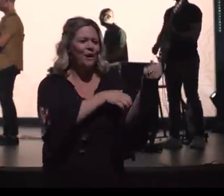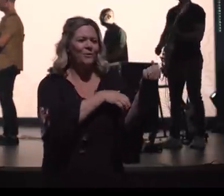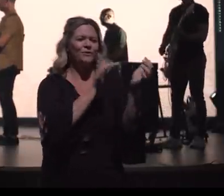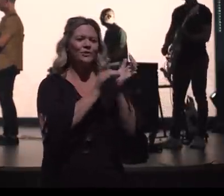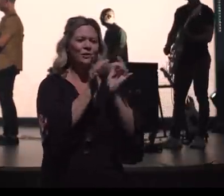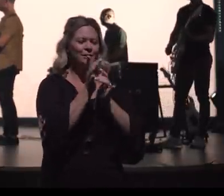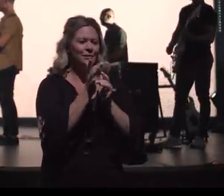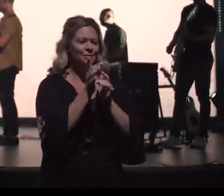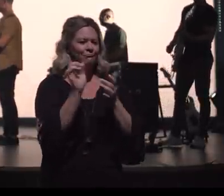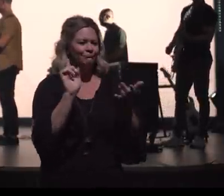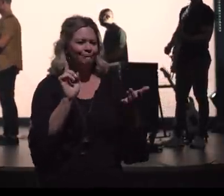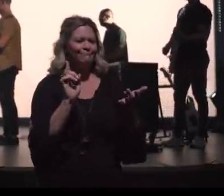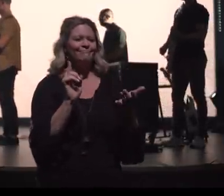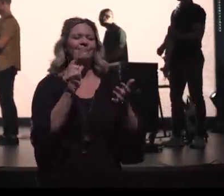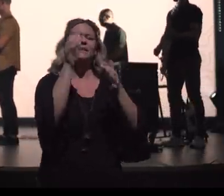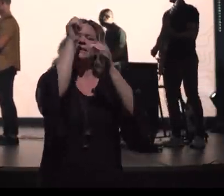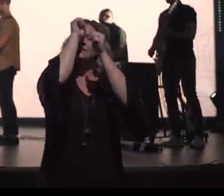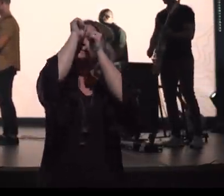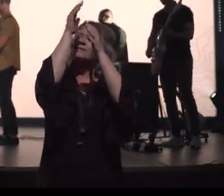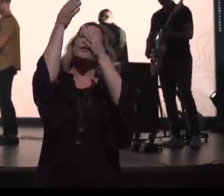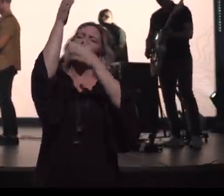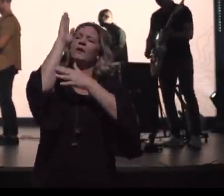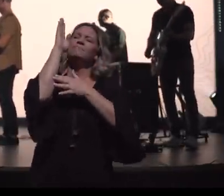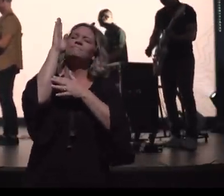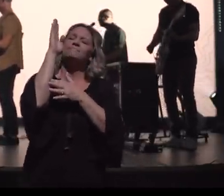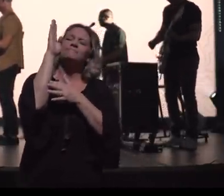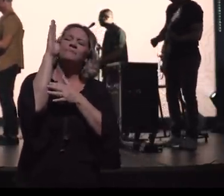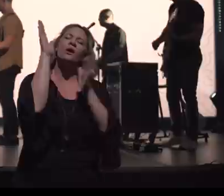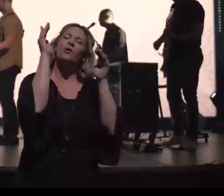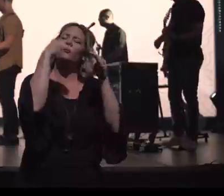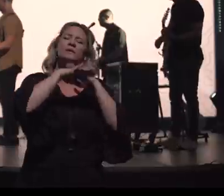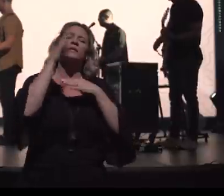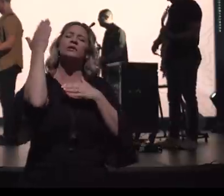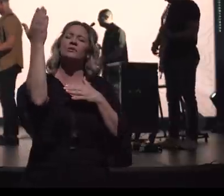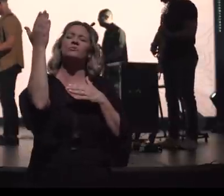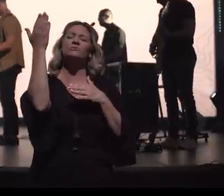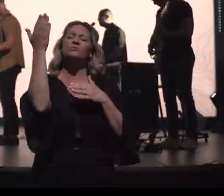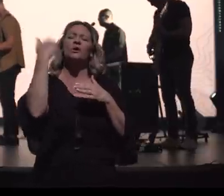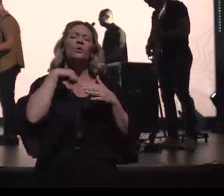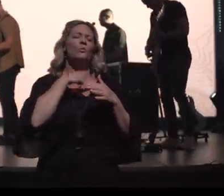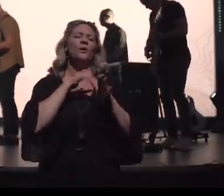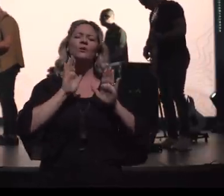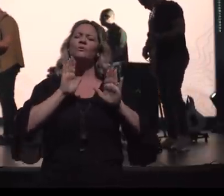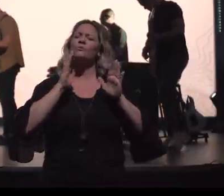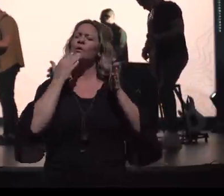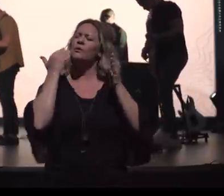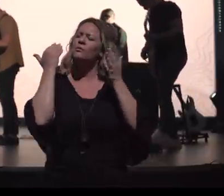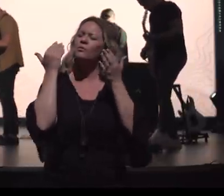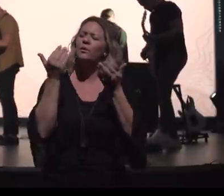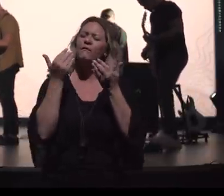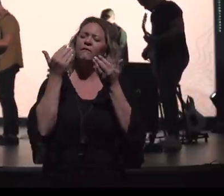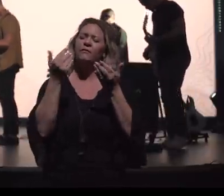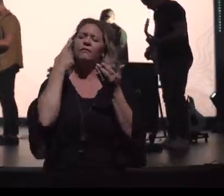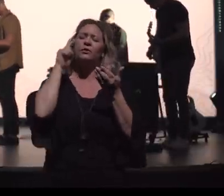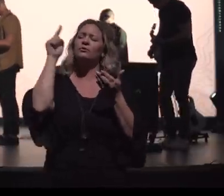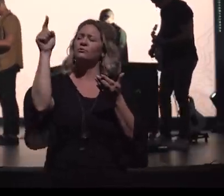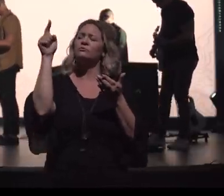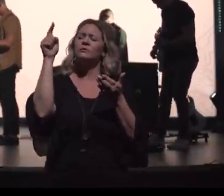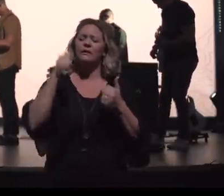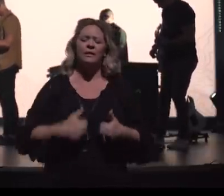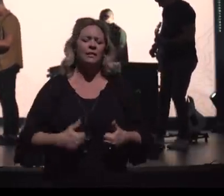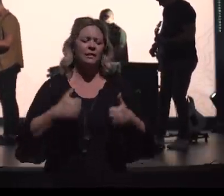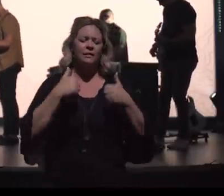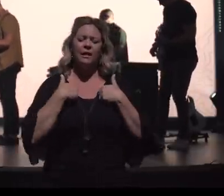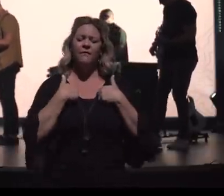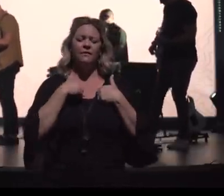of Jesus? Father God, our hope is in you. And God, we are so grateful, God, that this life